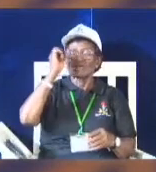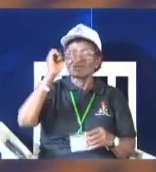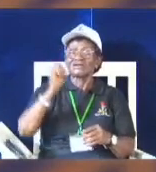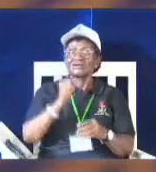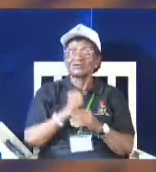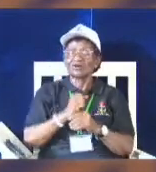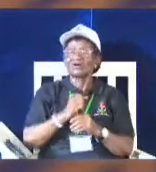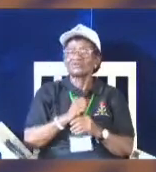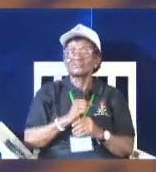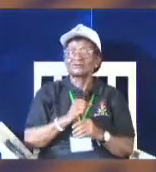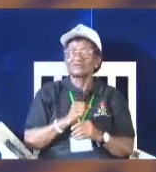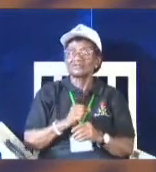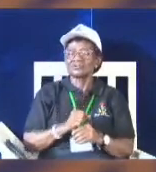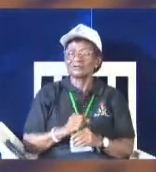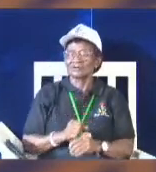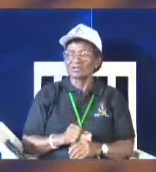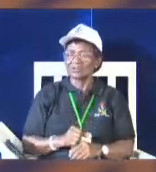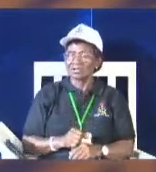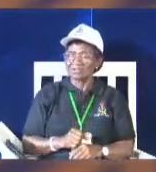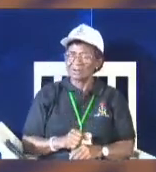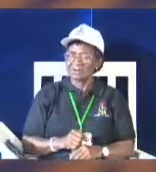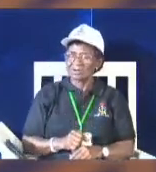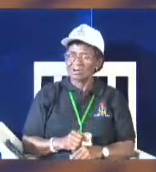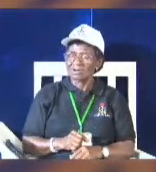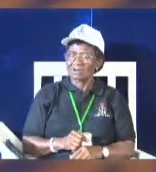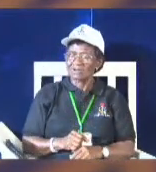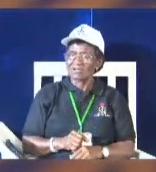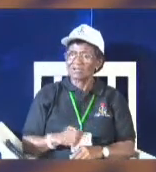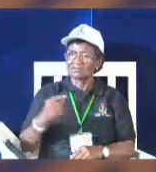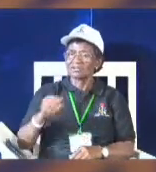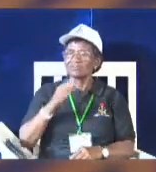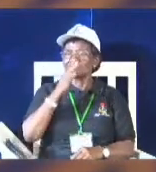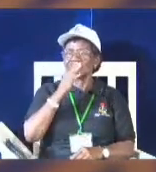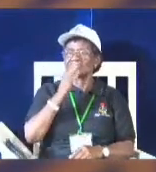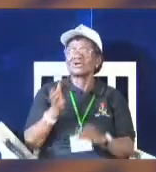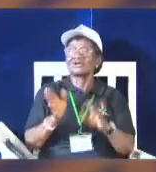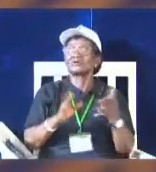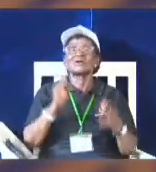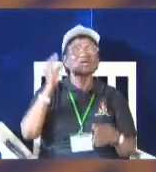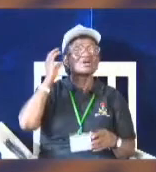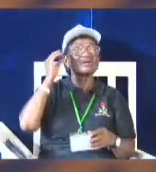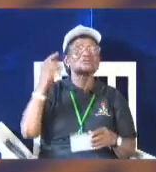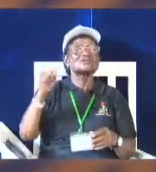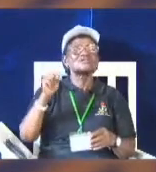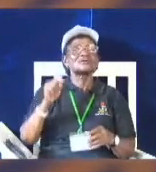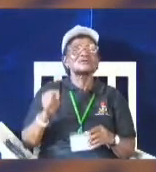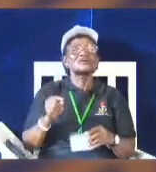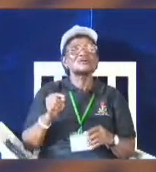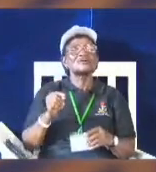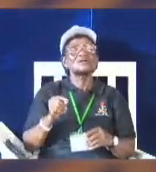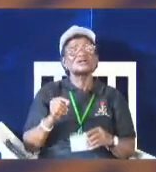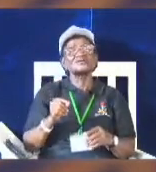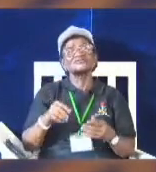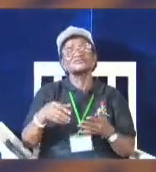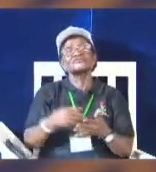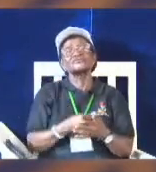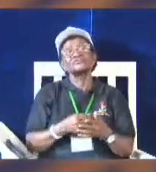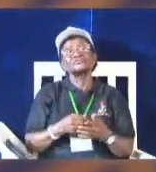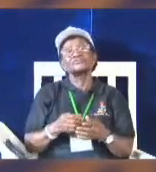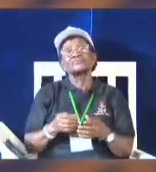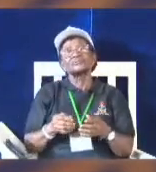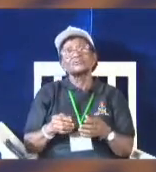They brought the news back home. The mother heard the news, collapsed, and